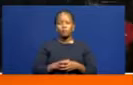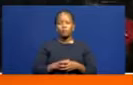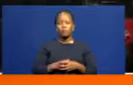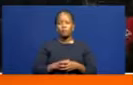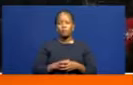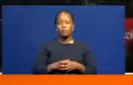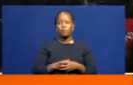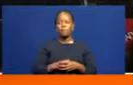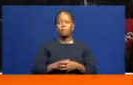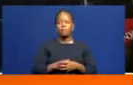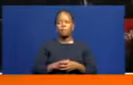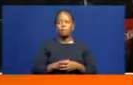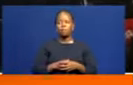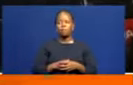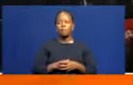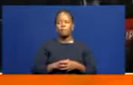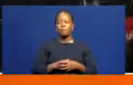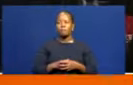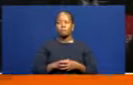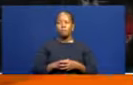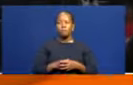Pauline, if you could have the clip of the young innovators.